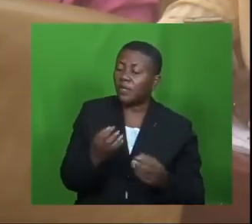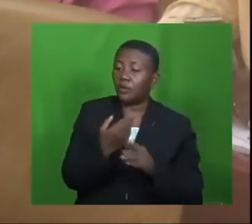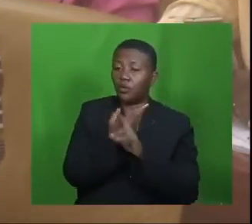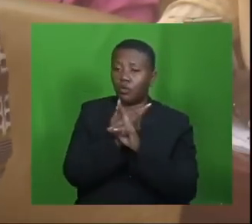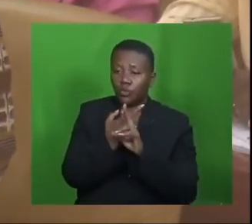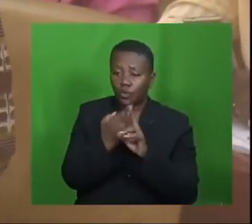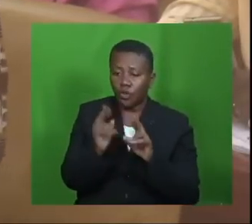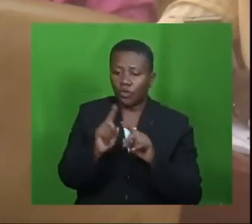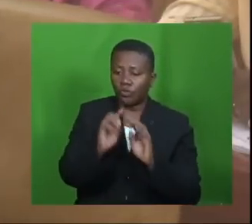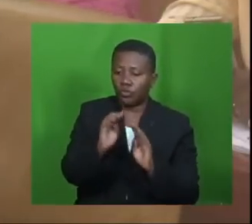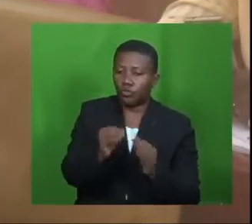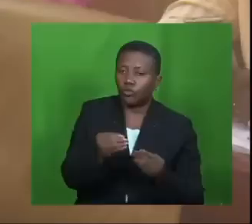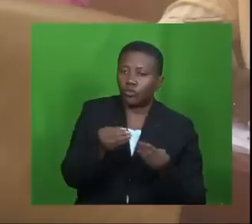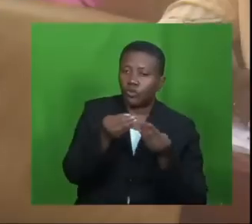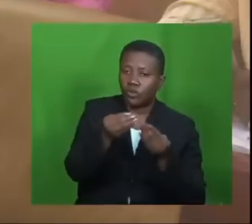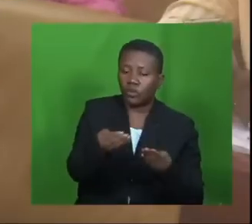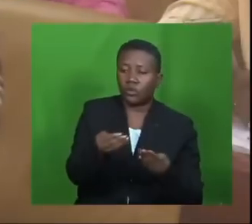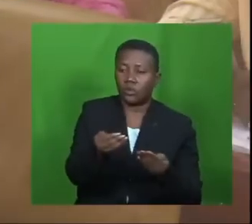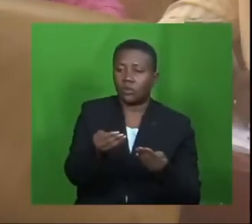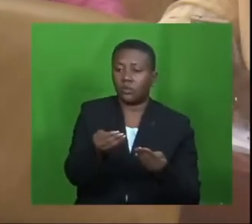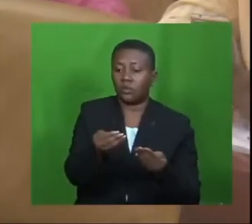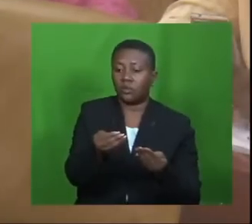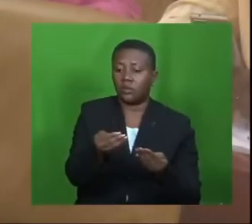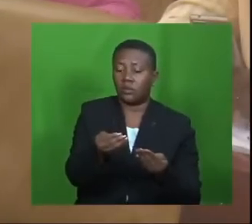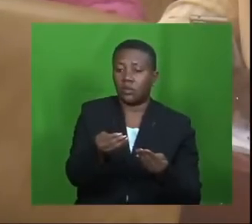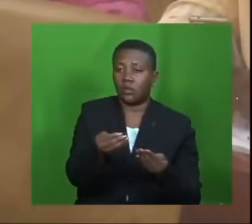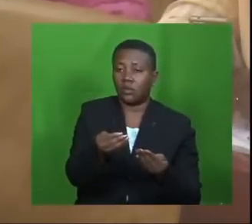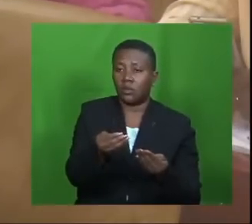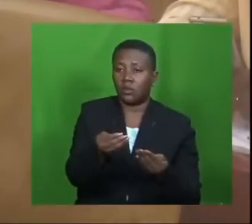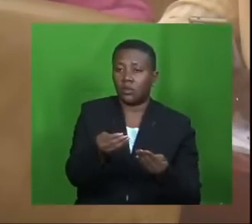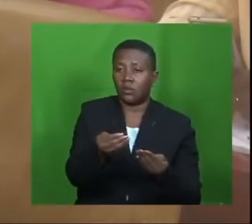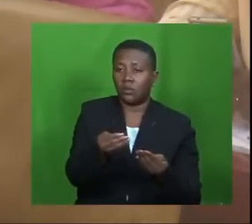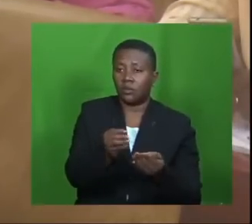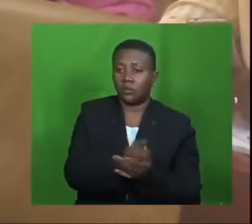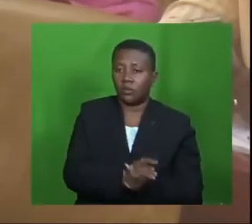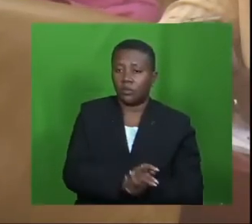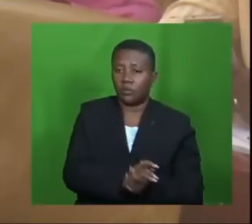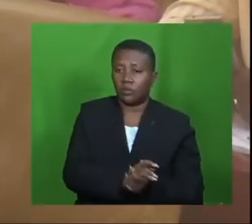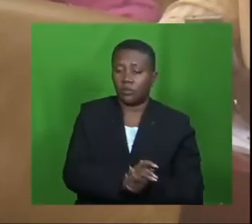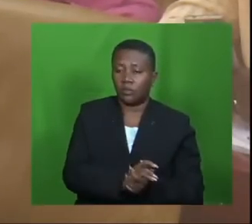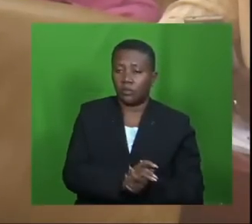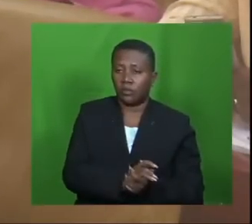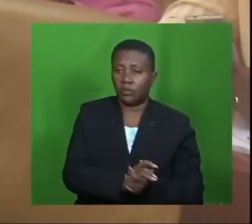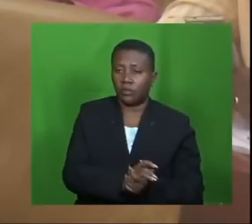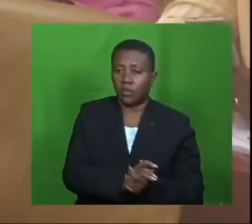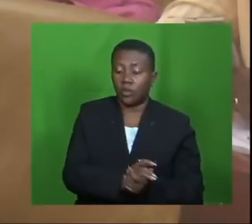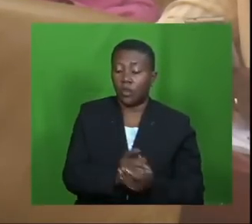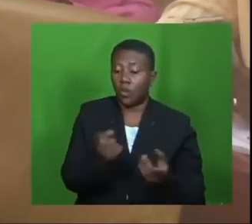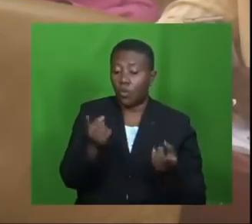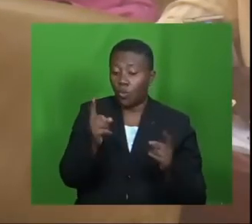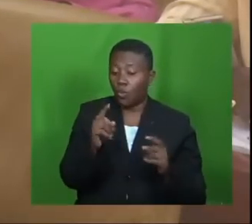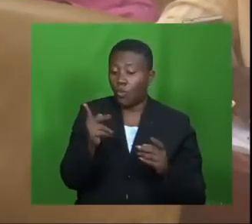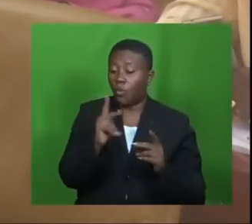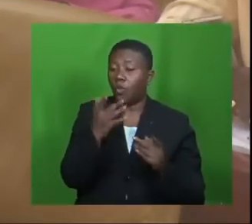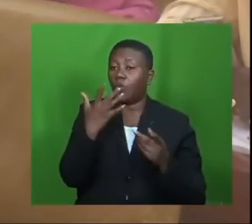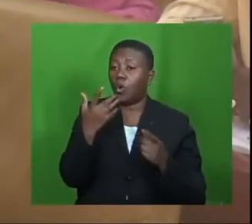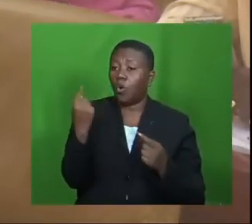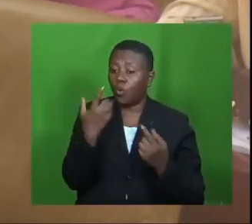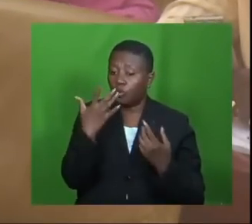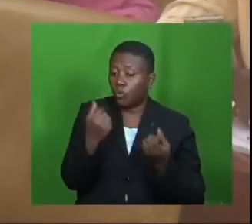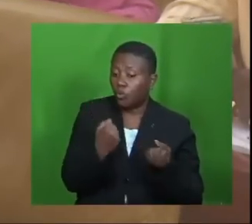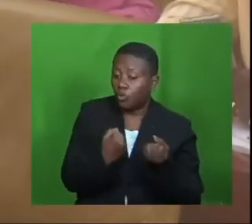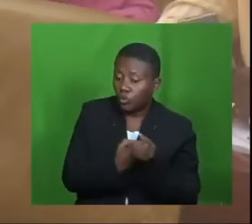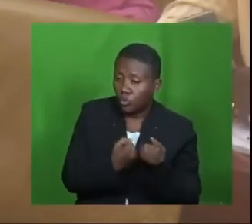the recipients and managers of the resources that are given, also appear quite transparent in terms of